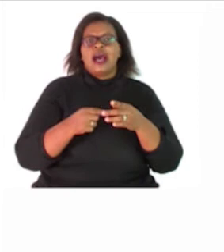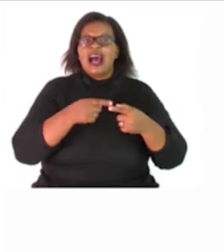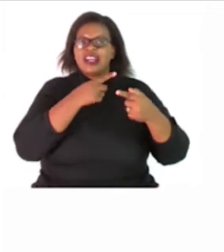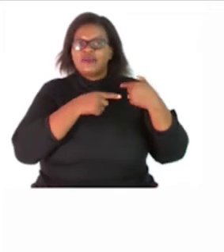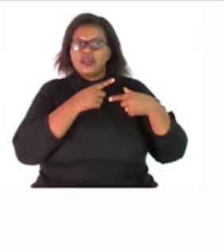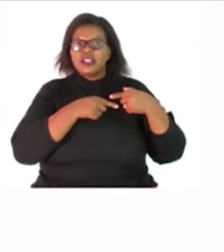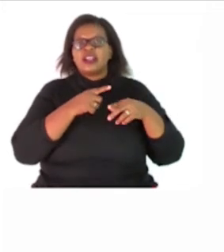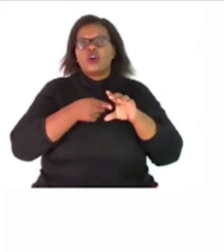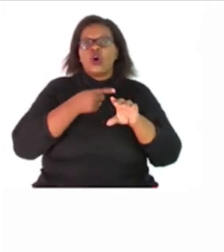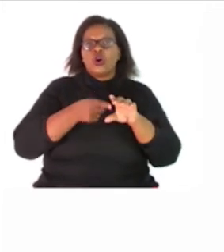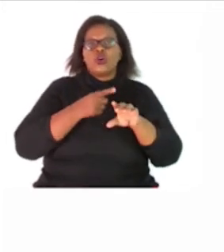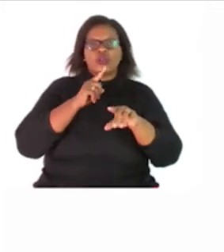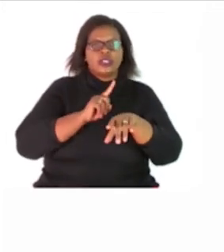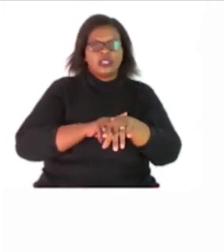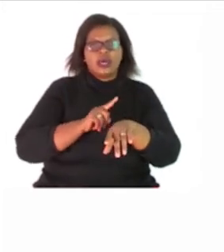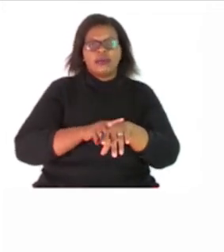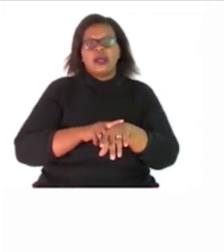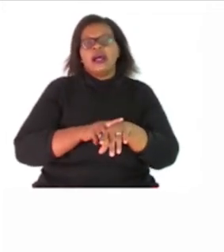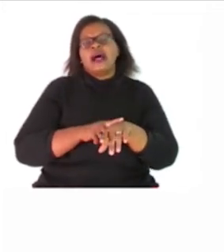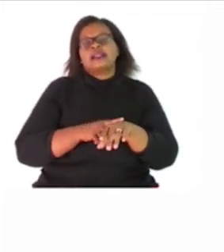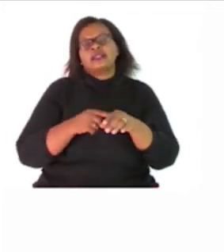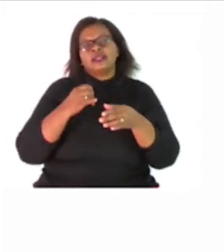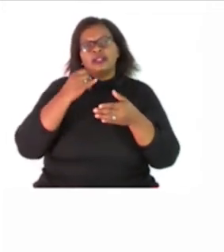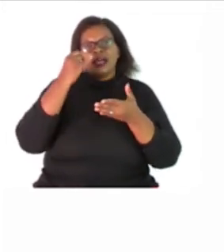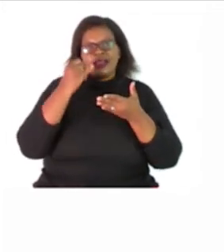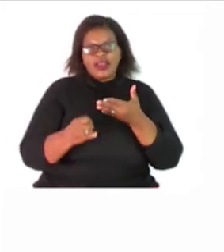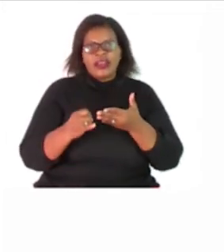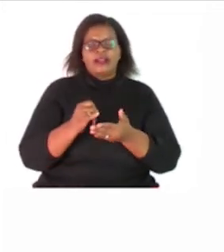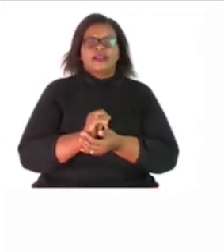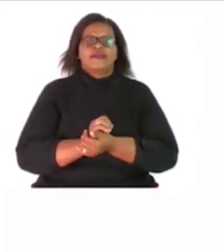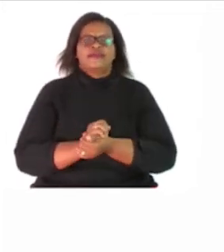time until the sum cannot be divided anymore.